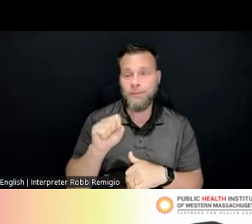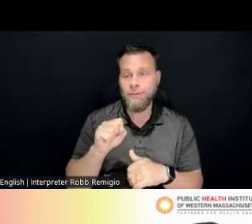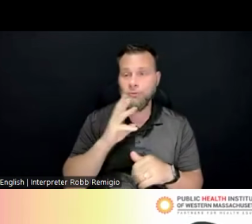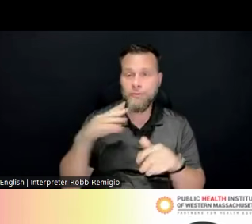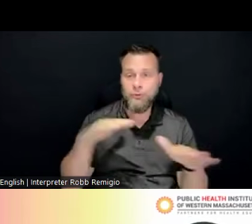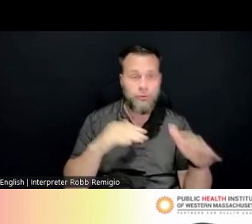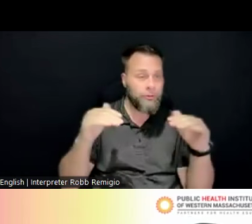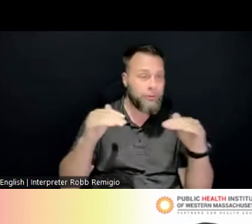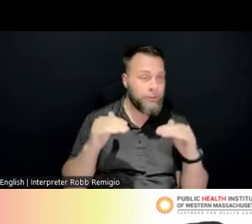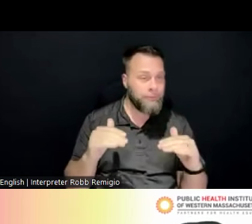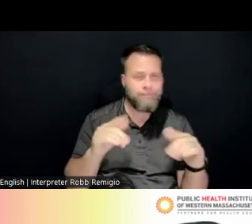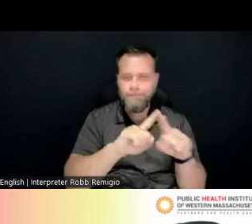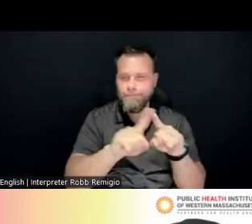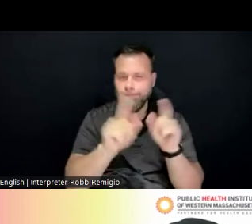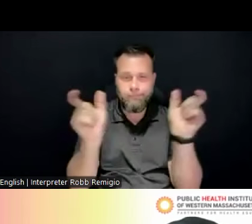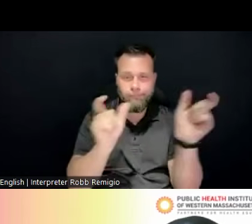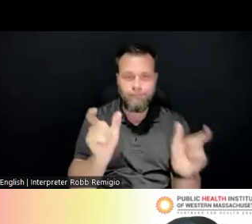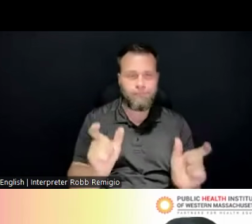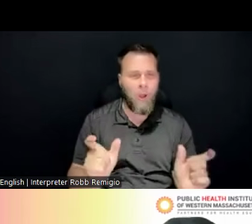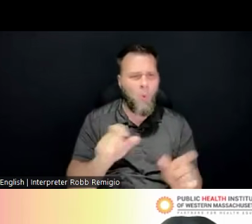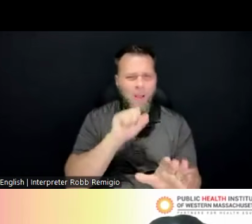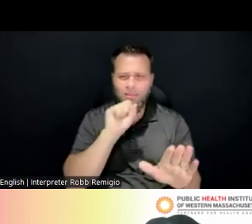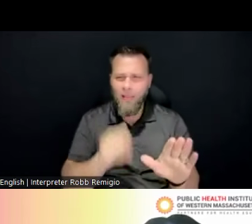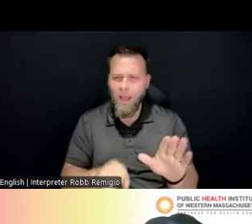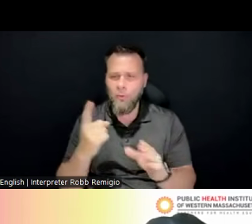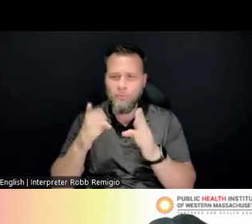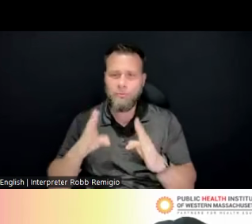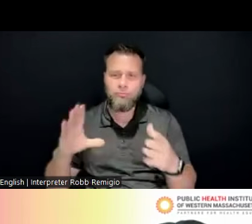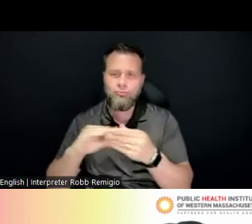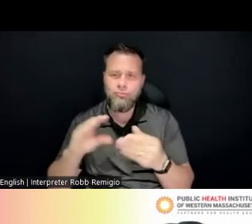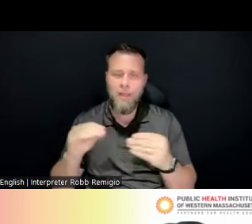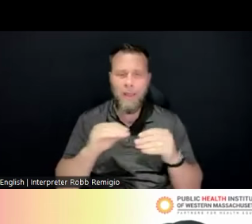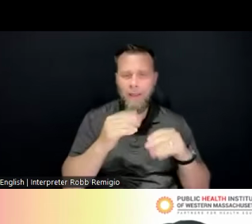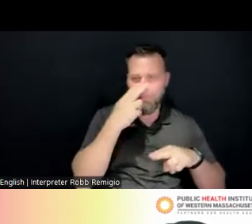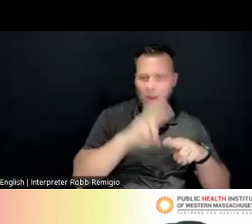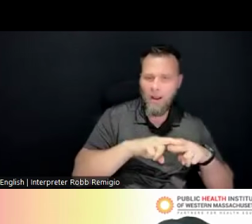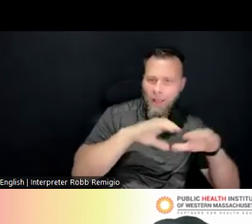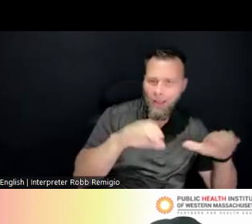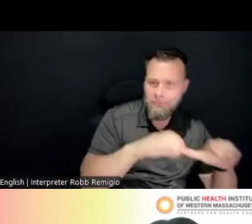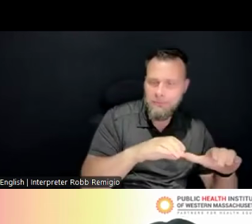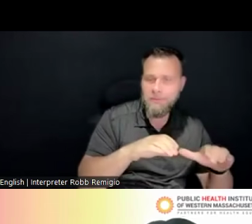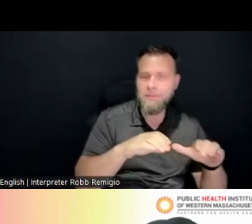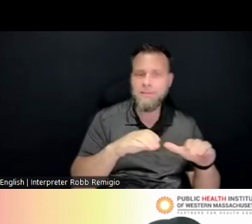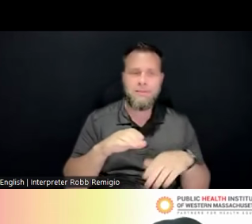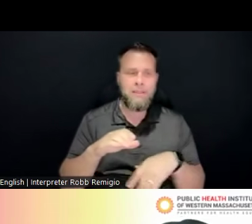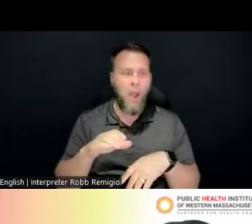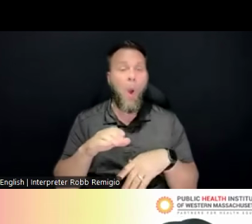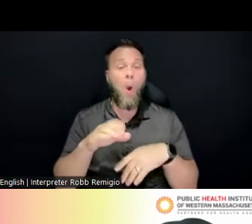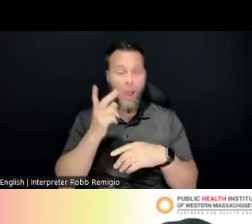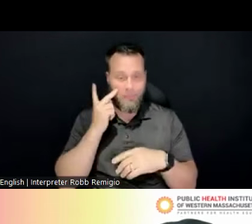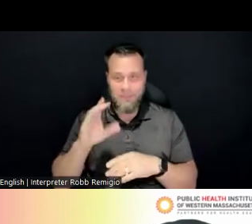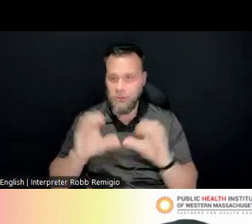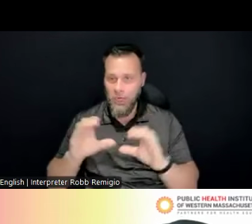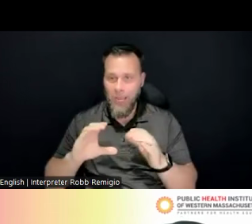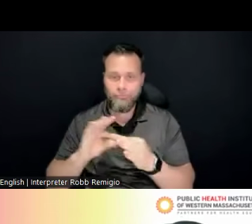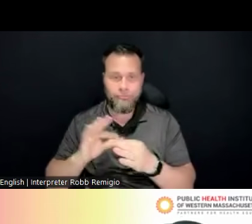on the Marginal Way. Oh, I love the mix of just like fun activities and I'm seeing some stuff in the chat too.